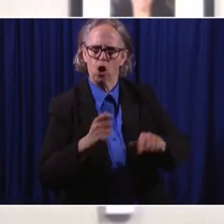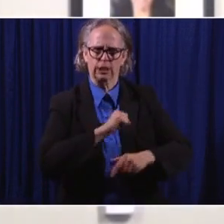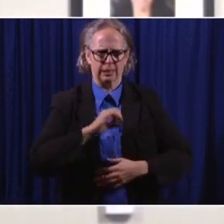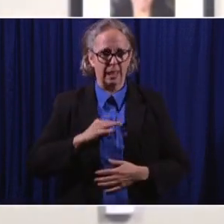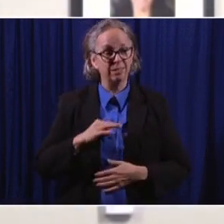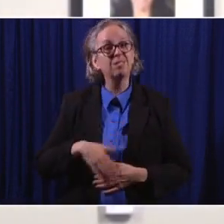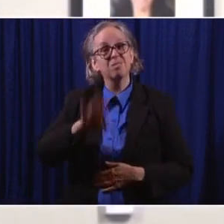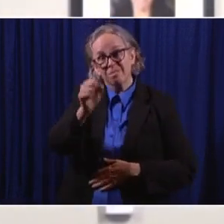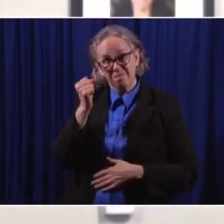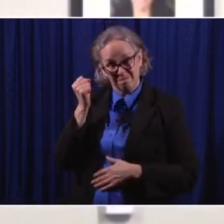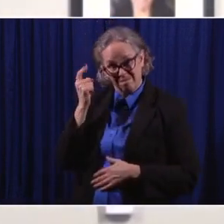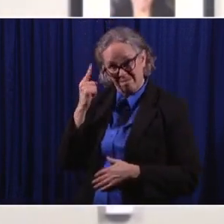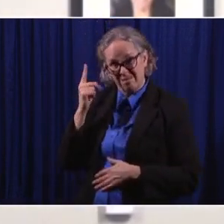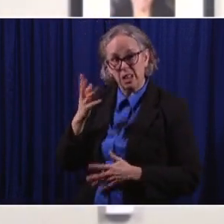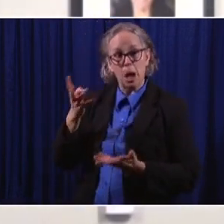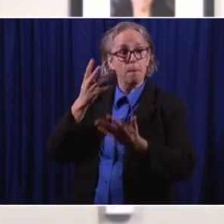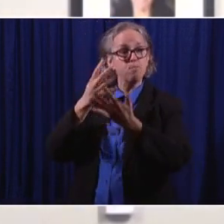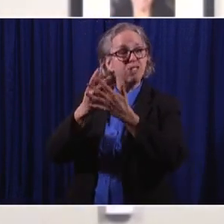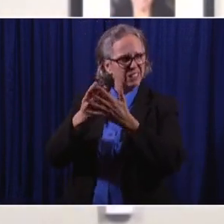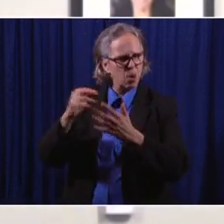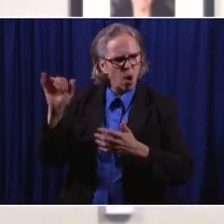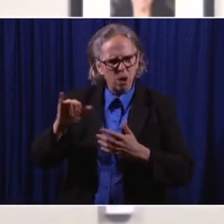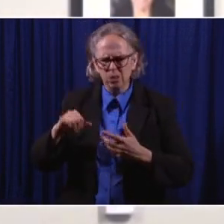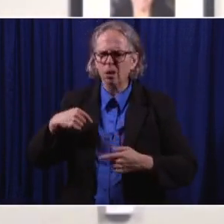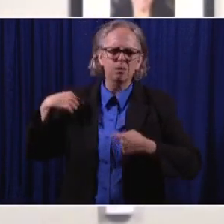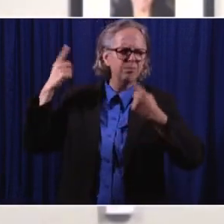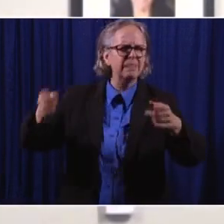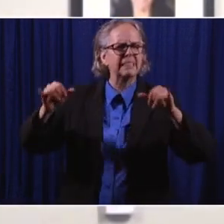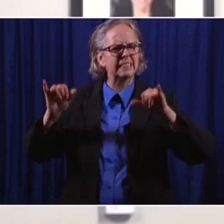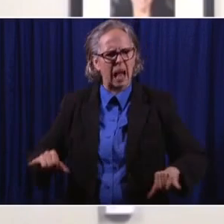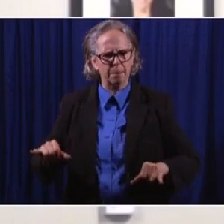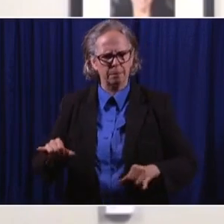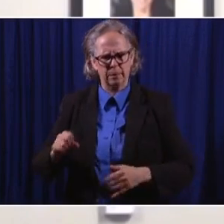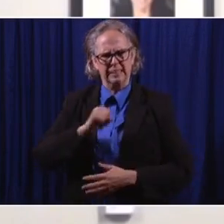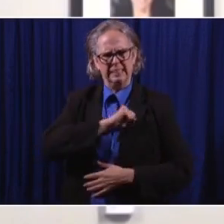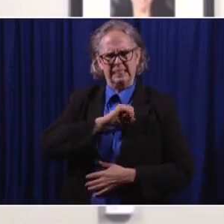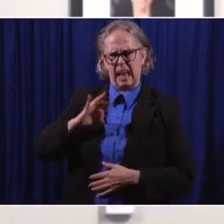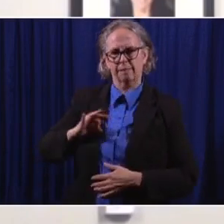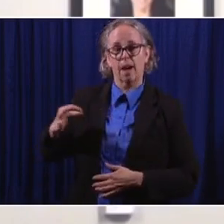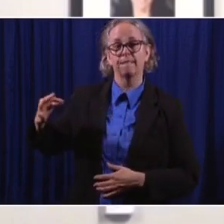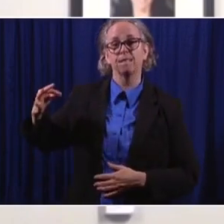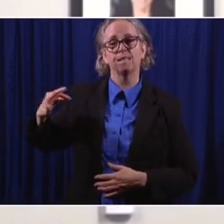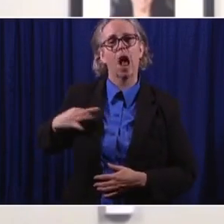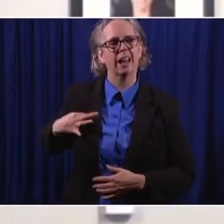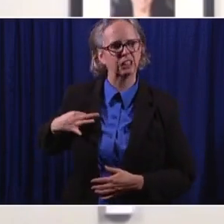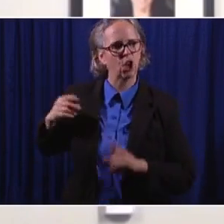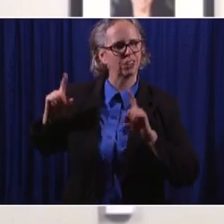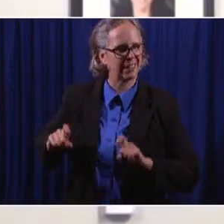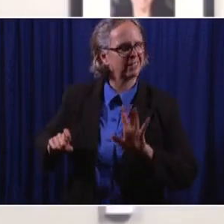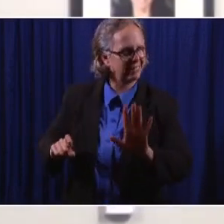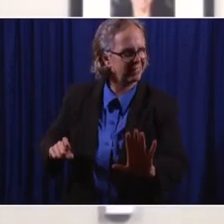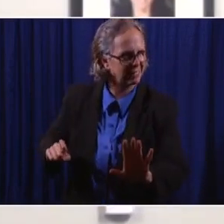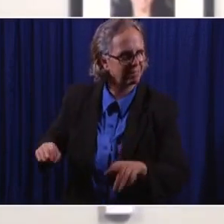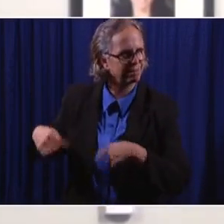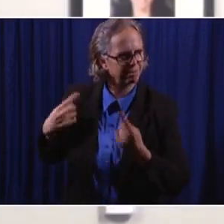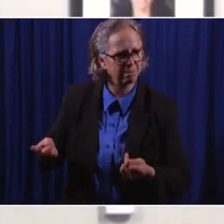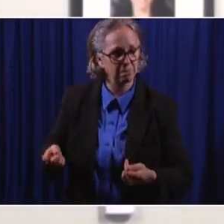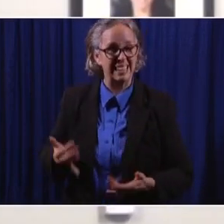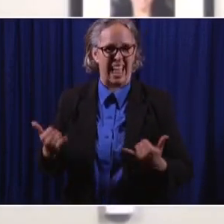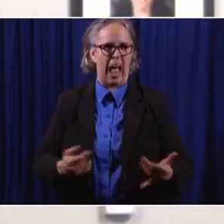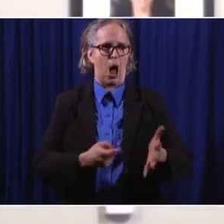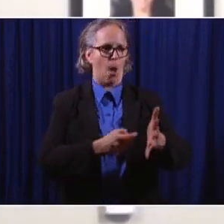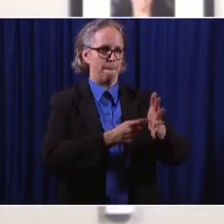to do voluntary testing. So we're going to start the mandatory testing on October 6th at only those sites